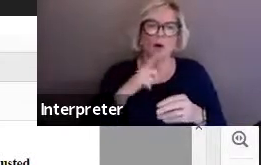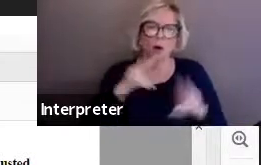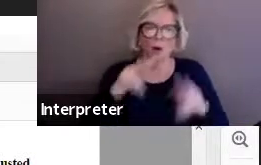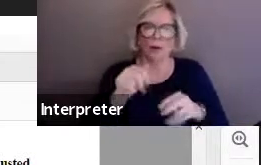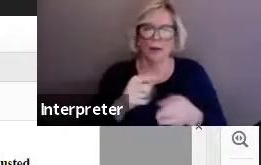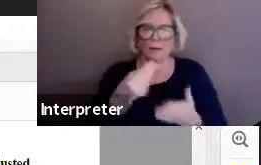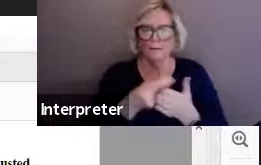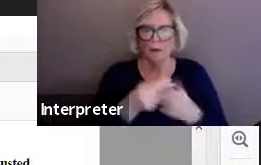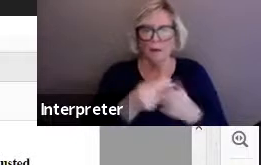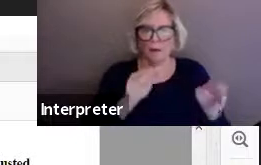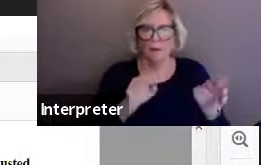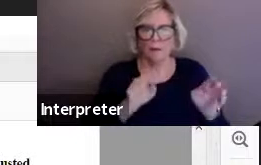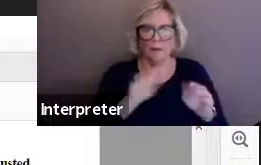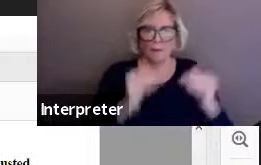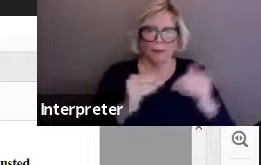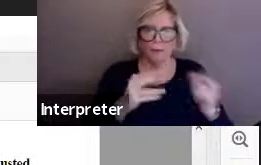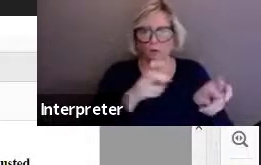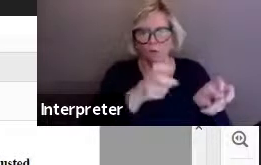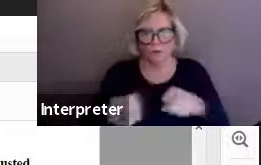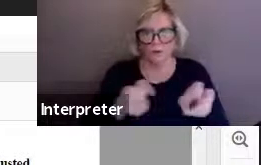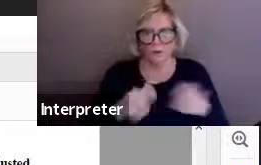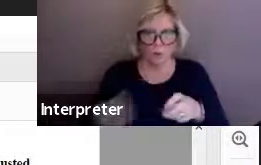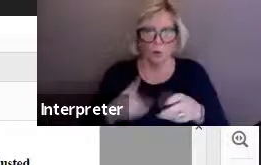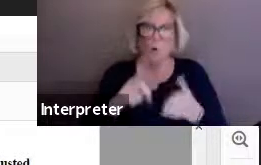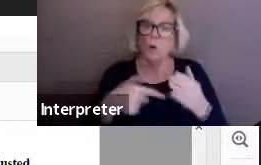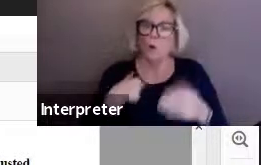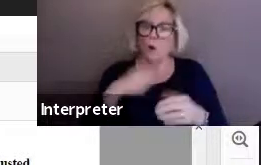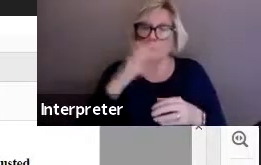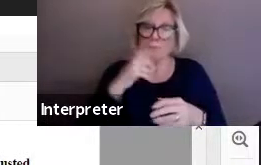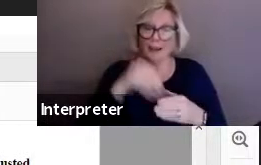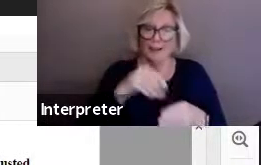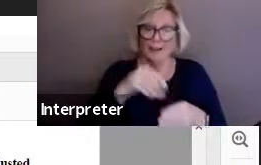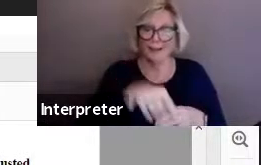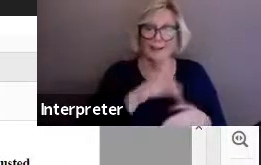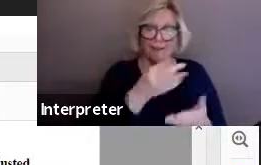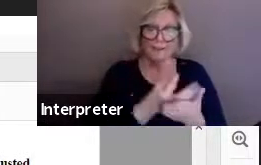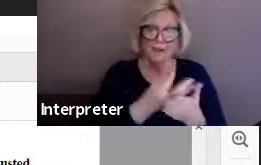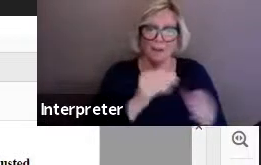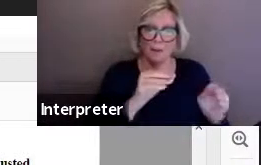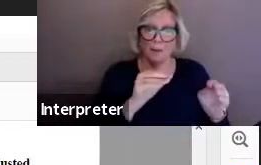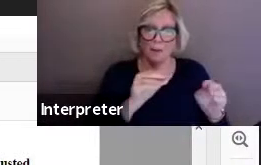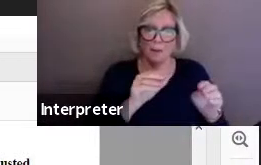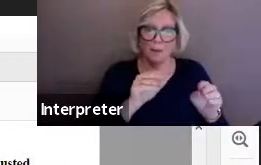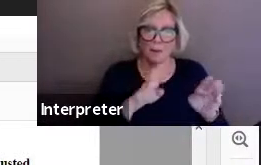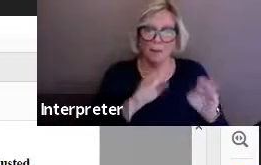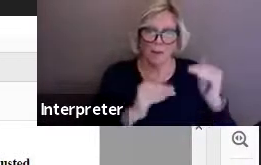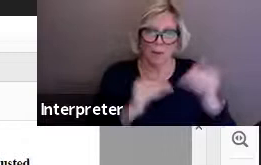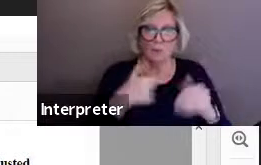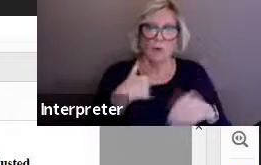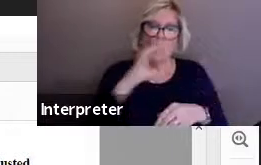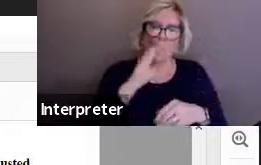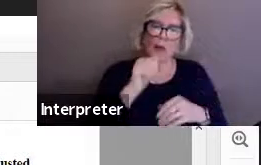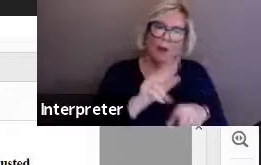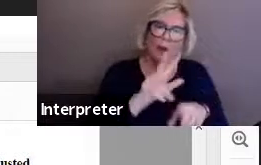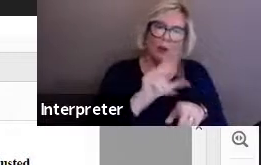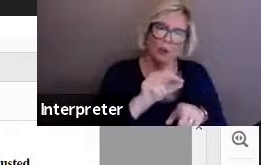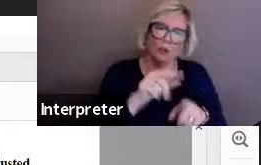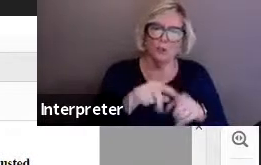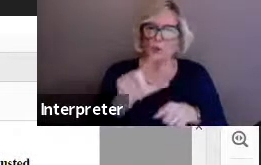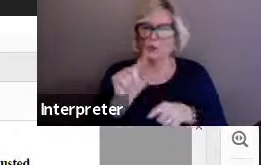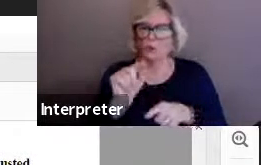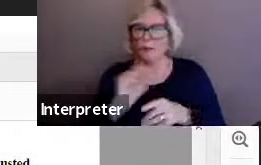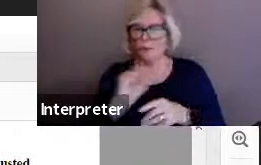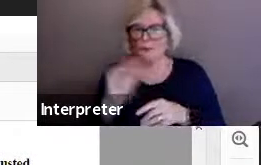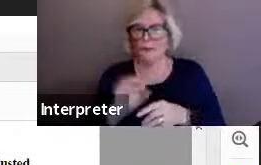for in these fund balances is maintaining a fund balance of around 30 to 20% of the